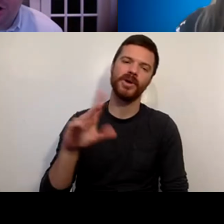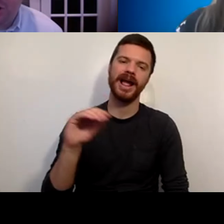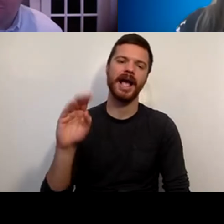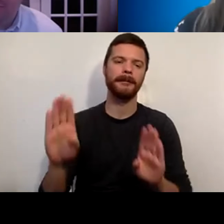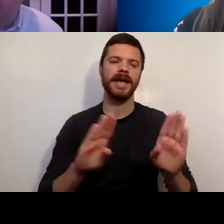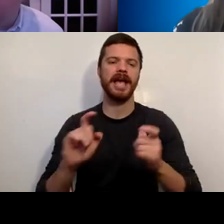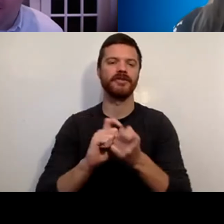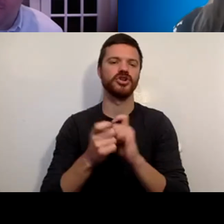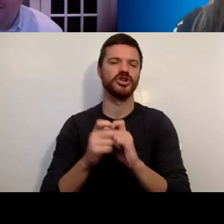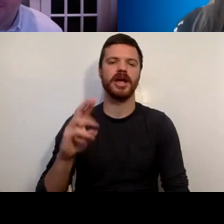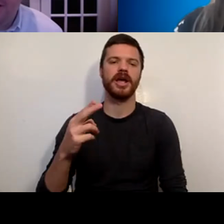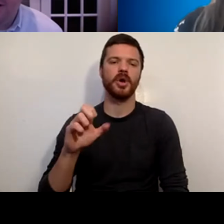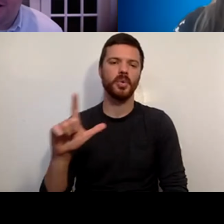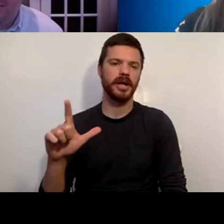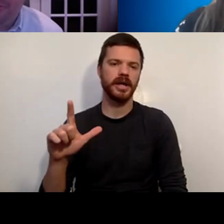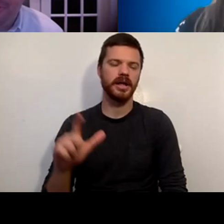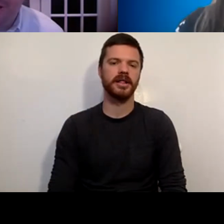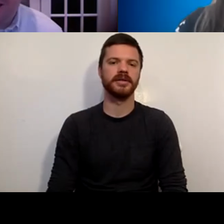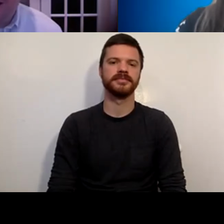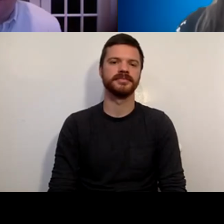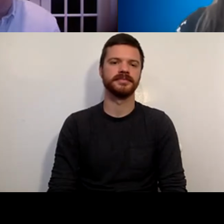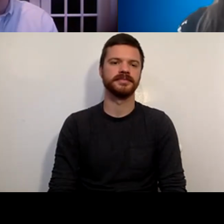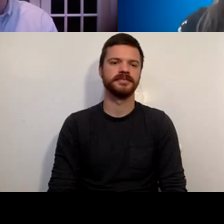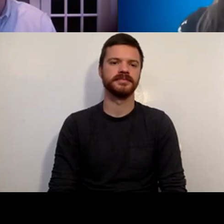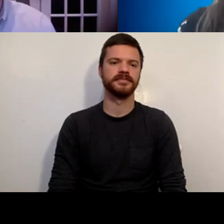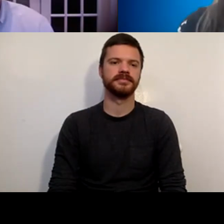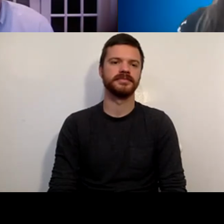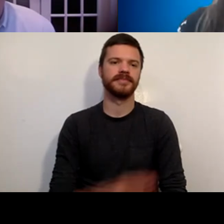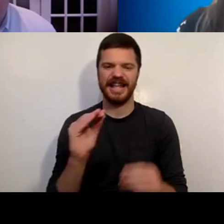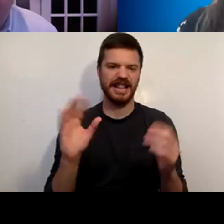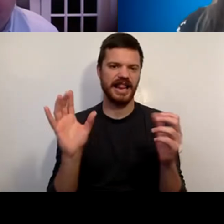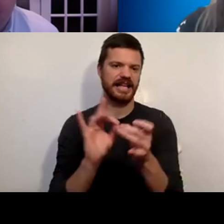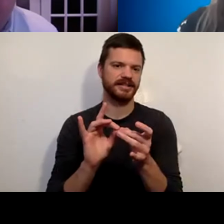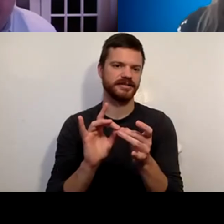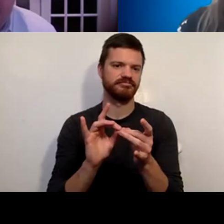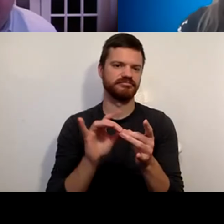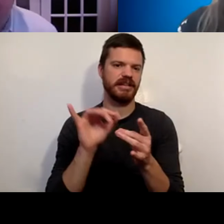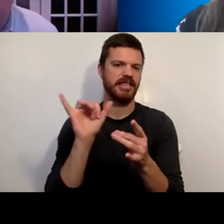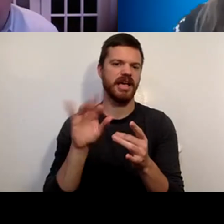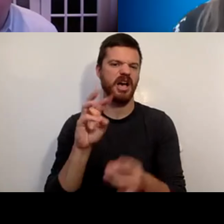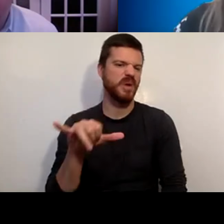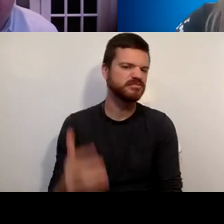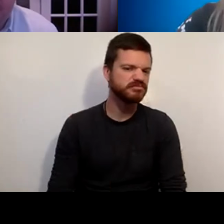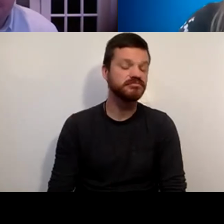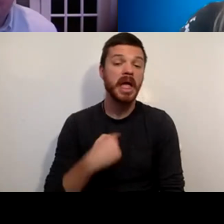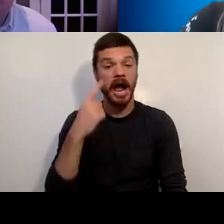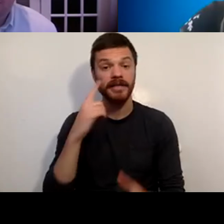or COMB framework anyway, and sort of linking those in that way. So I think there's benefit to that